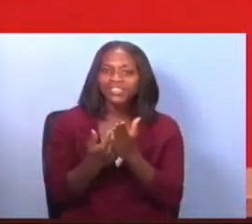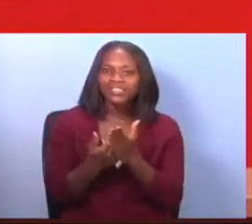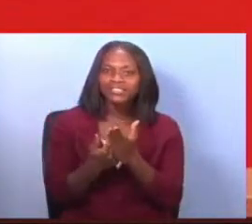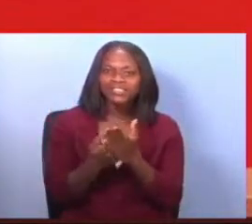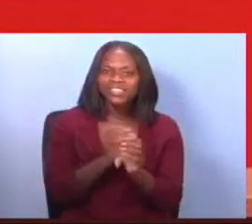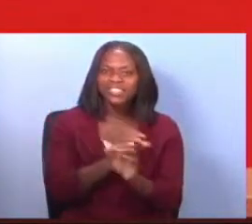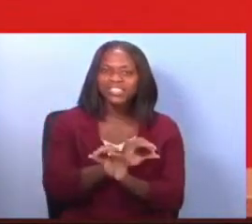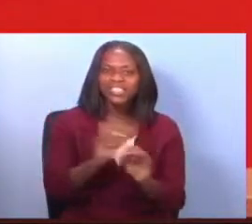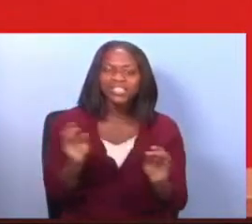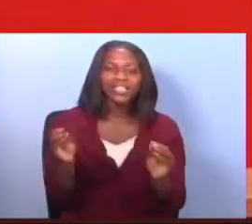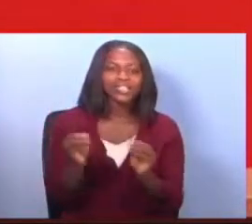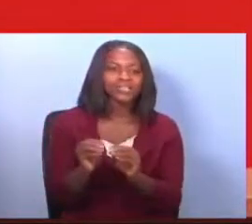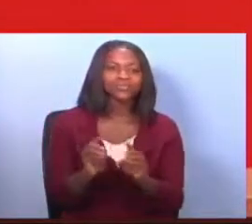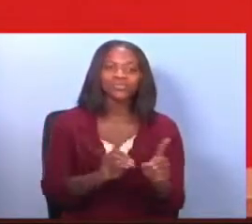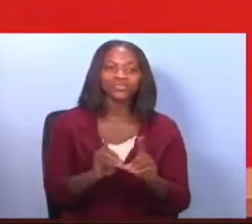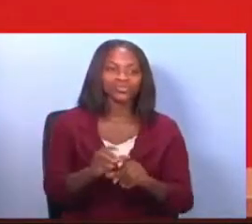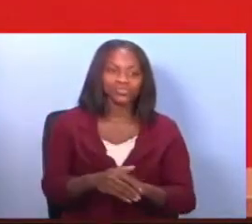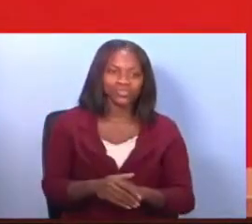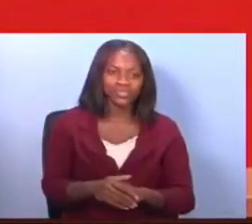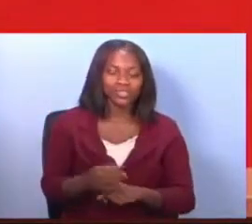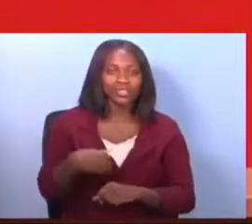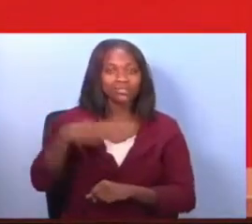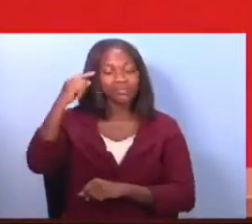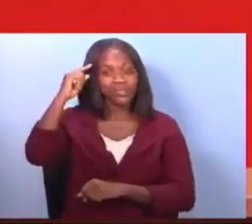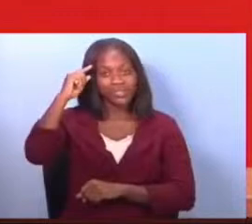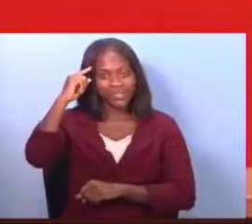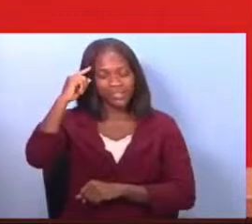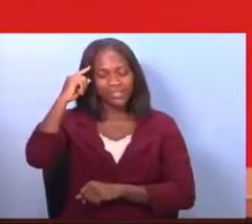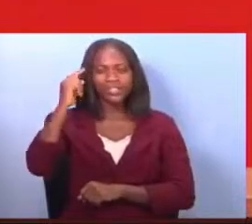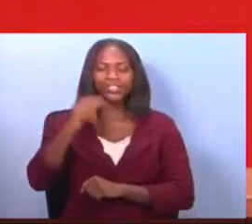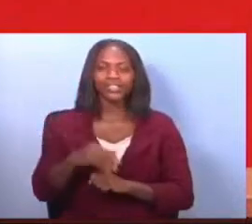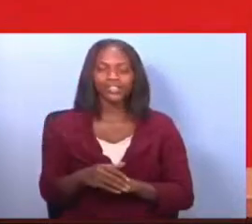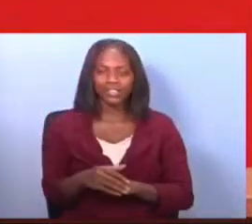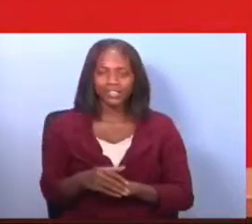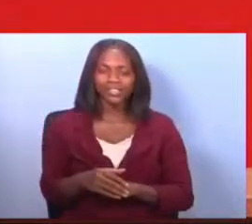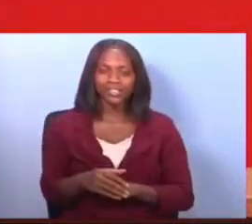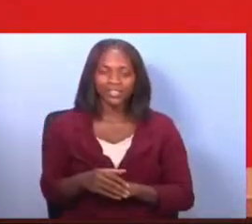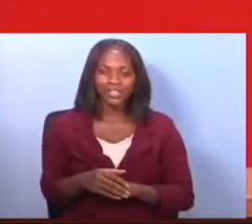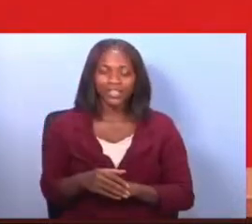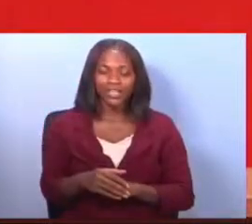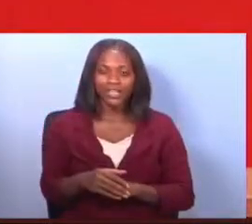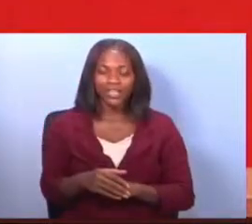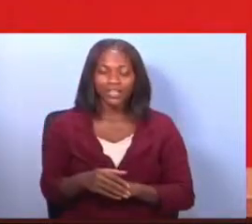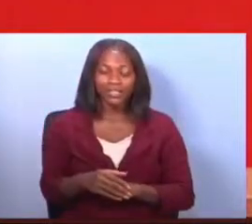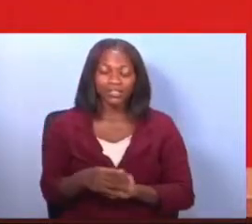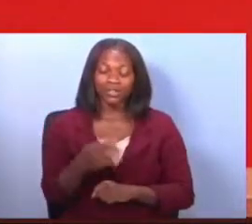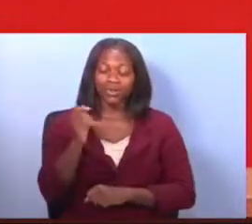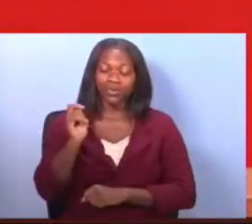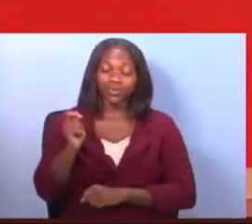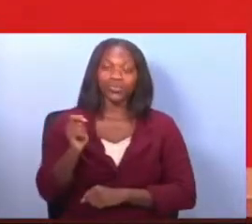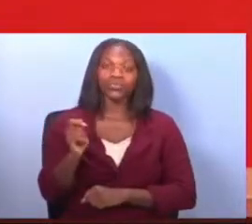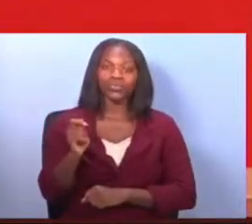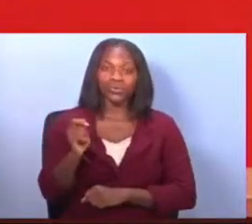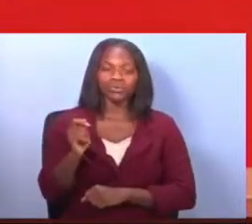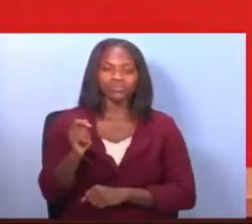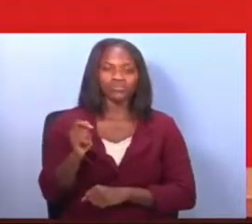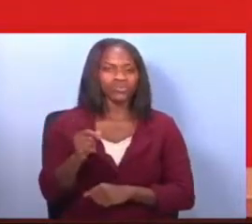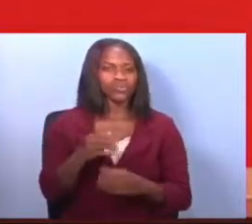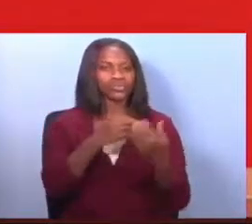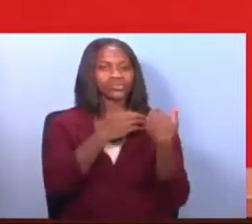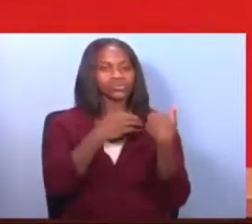Honourable members, I believe it's the duty of the whip to look at the background of members and decide which committee they should